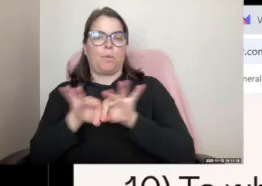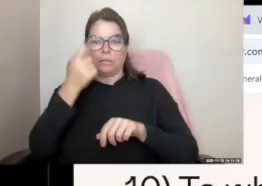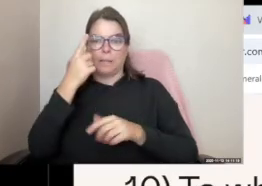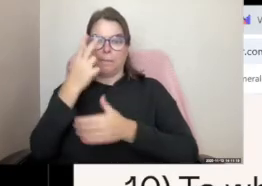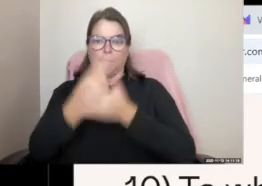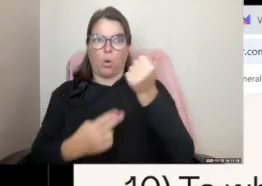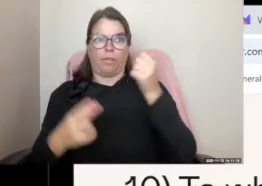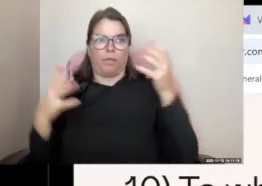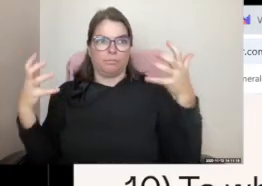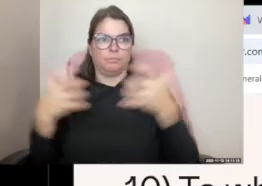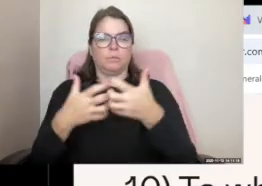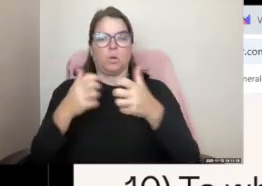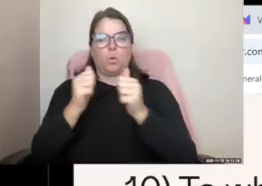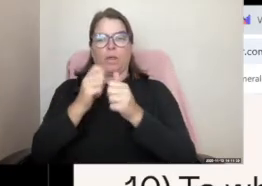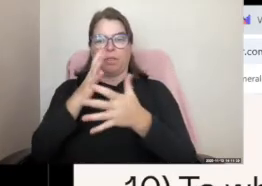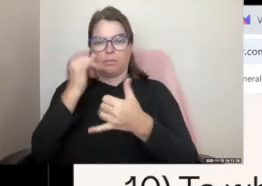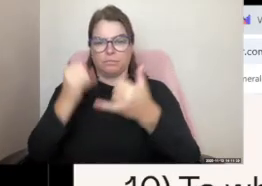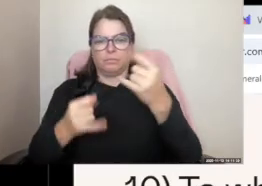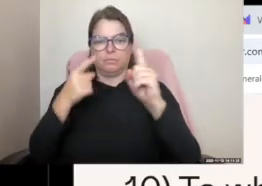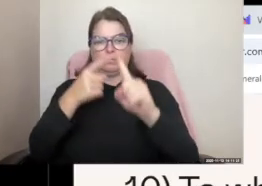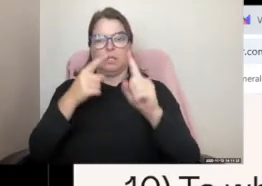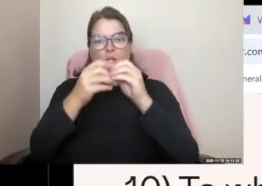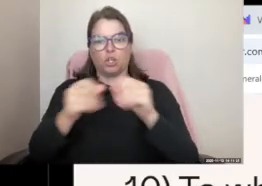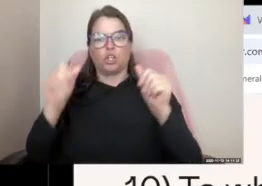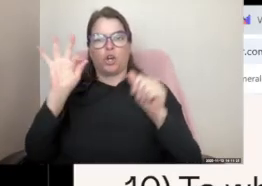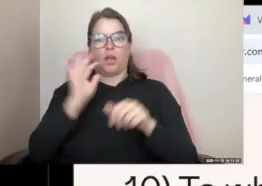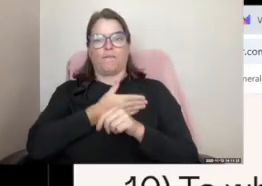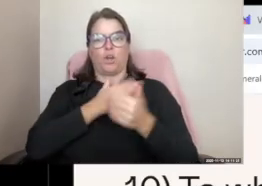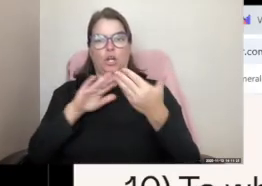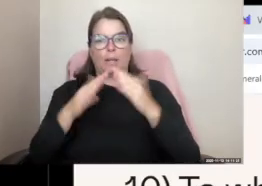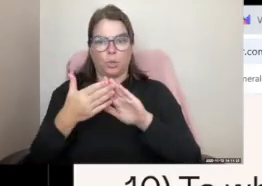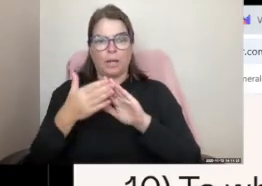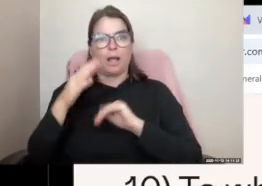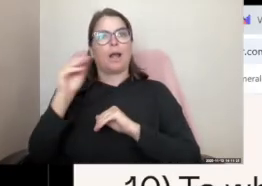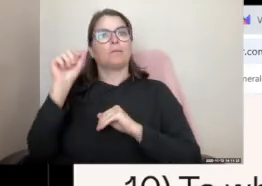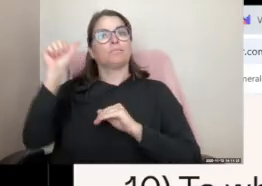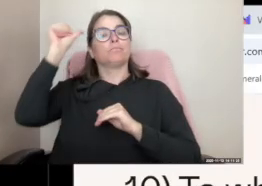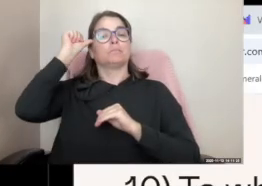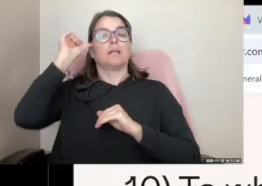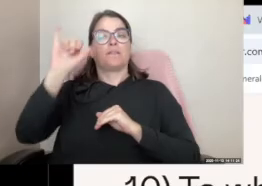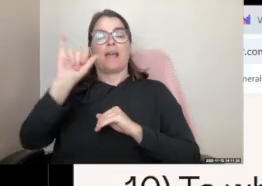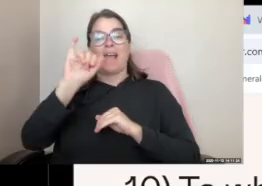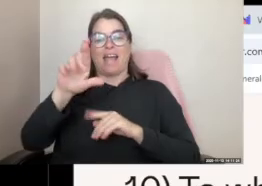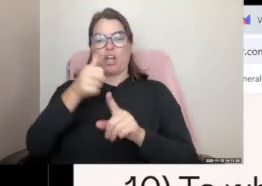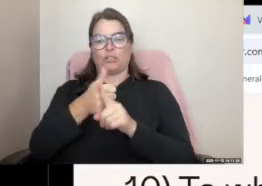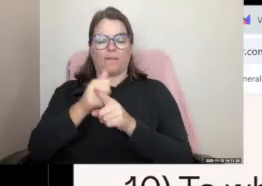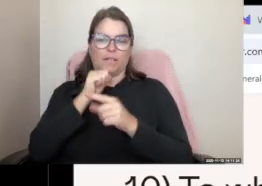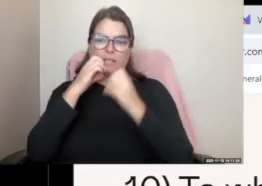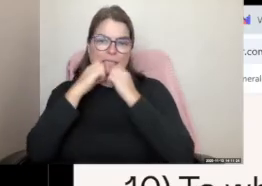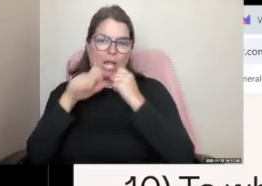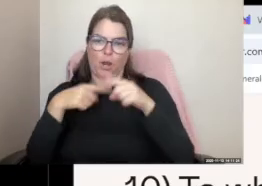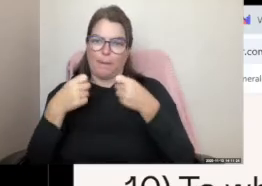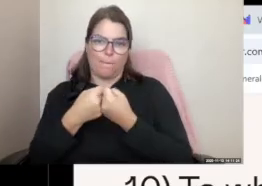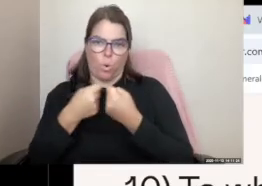using ibuprofen to cure the symptoms, but ultimately at the end of the day, we're curing the disease. And so it's important that